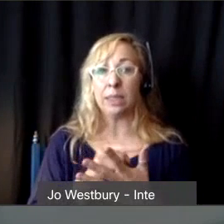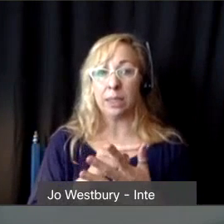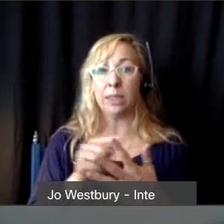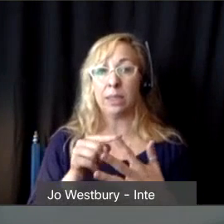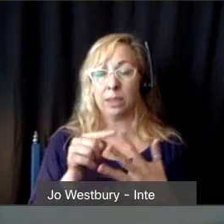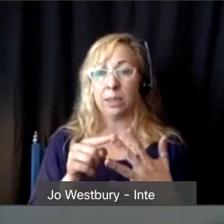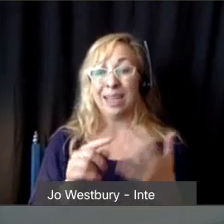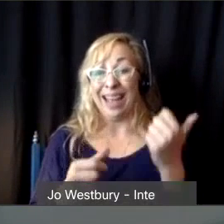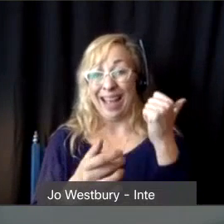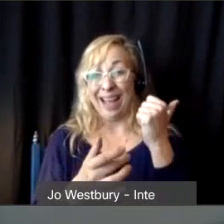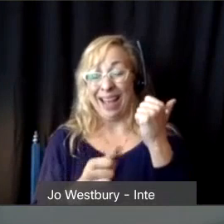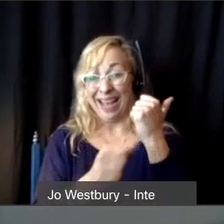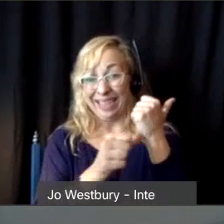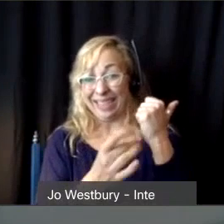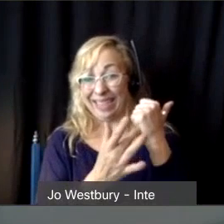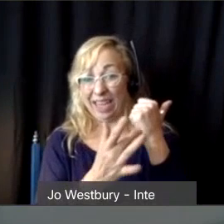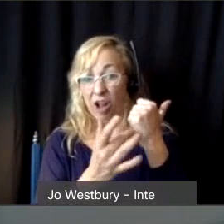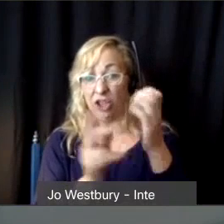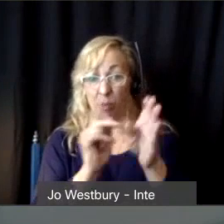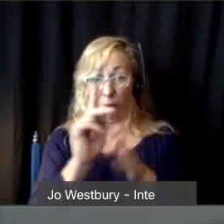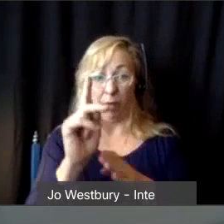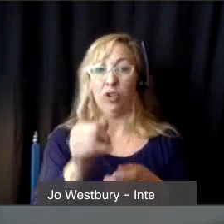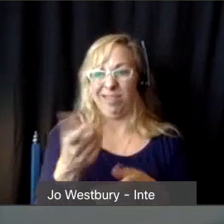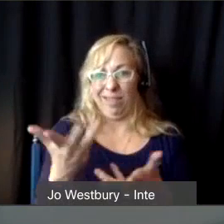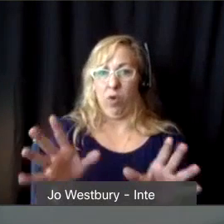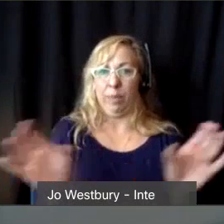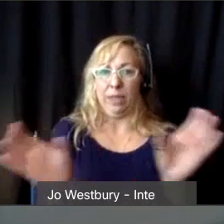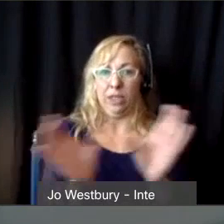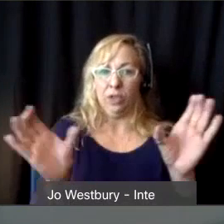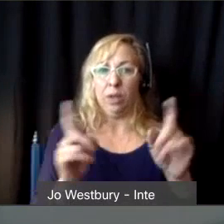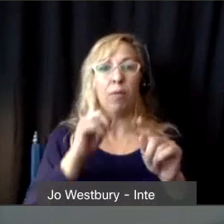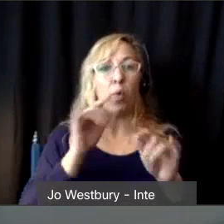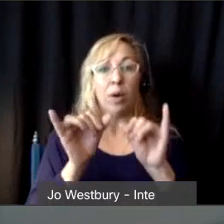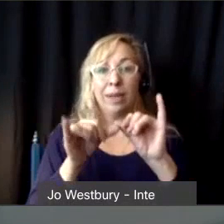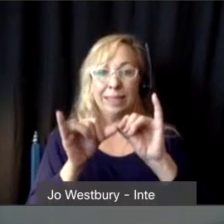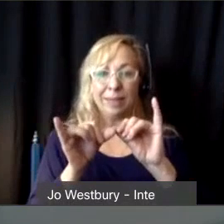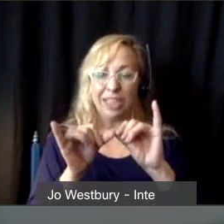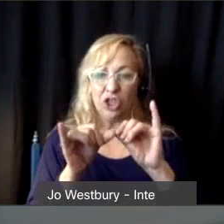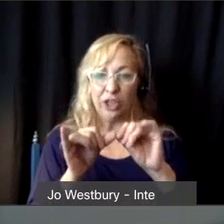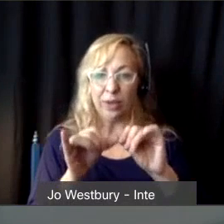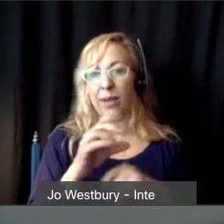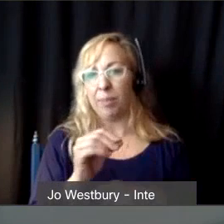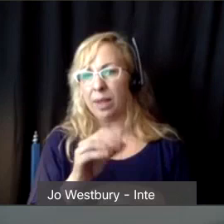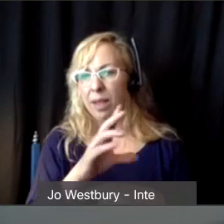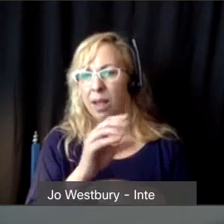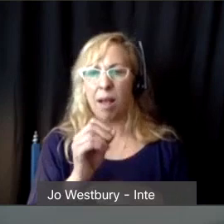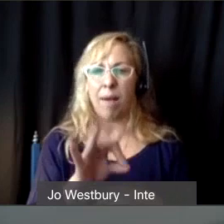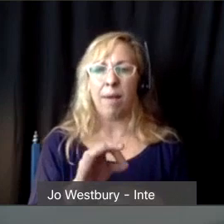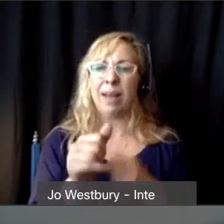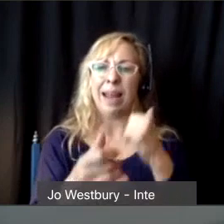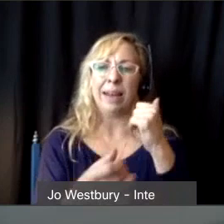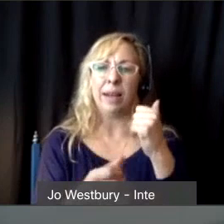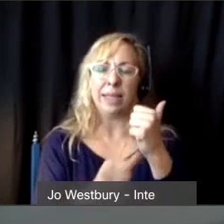tech professionals who are certified through the Rehabilitation, Engineering, and Assistive Technology Society of North America, or